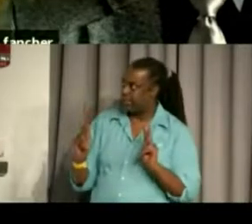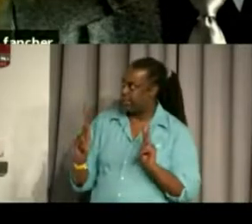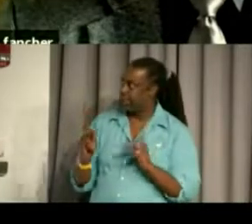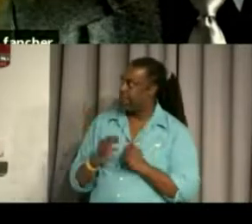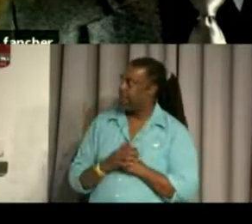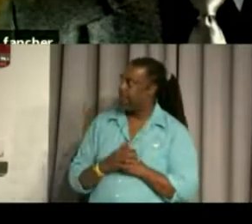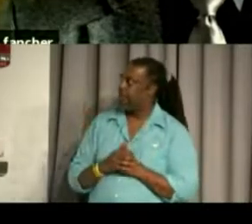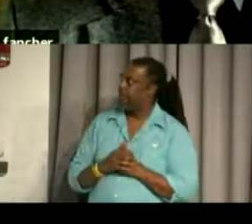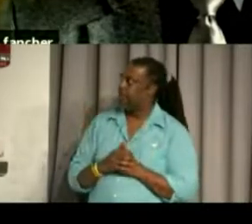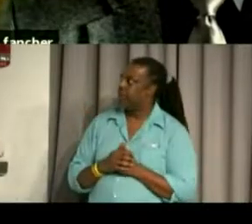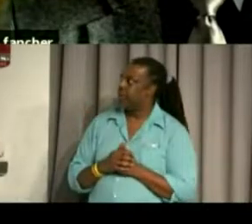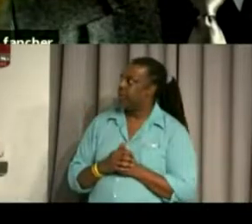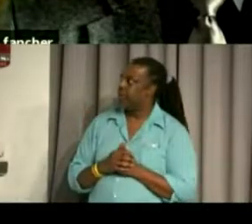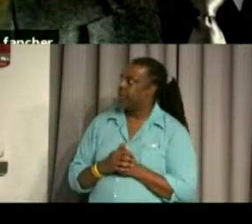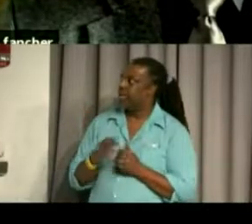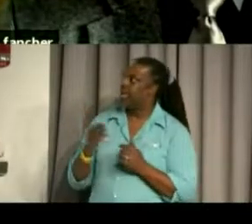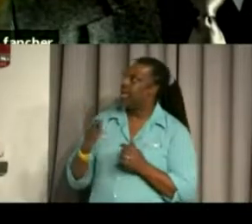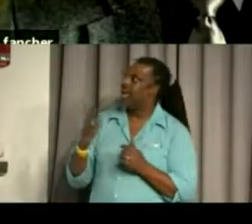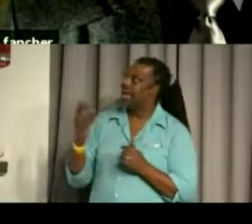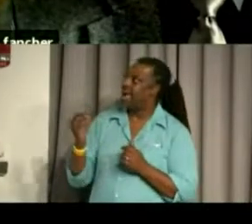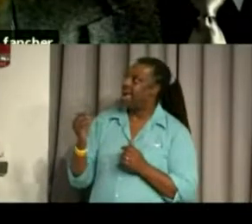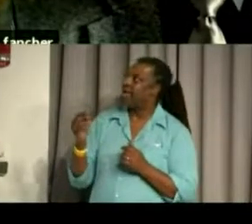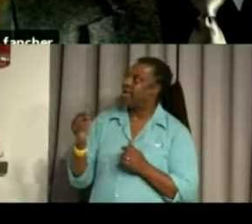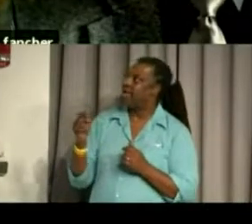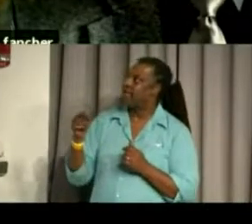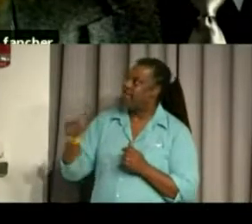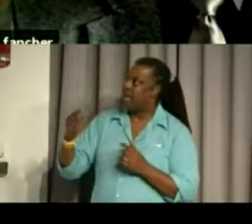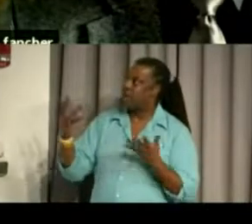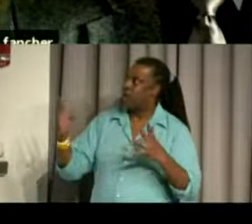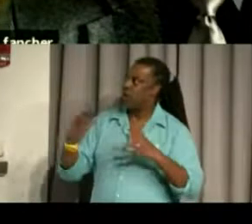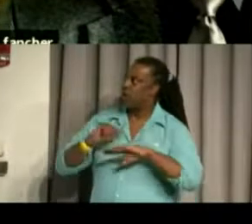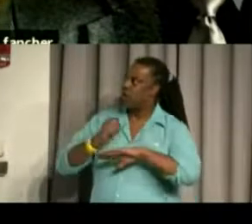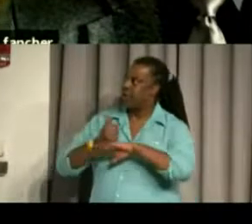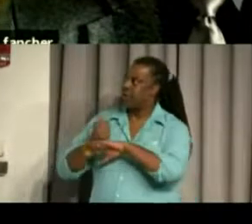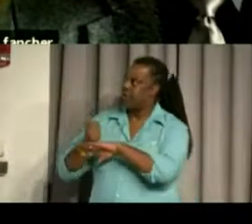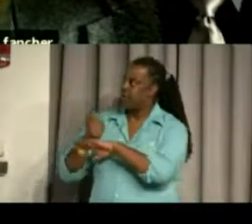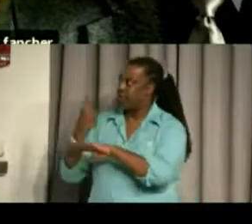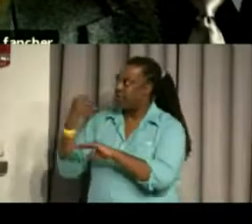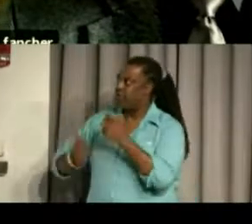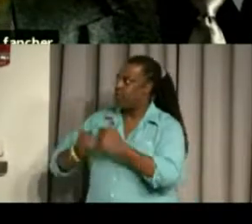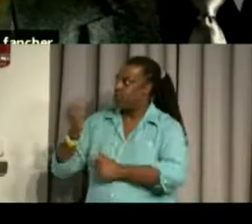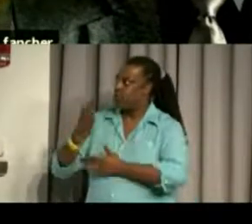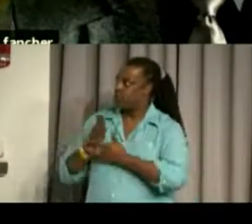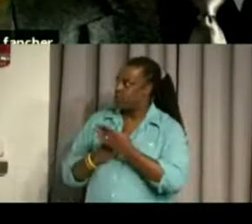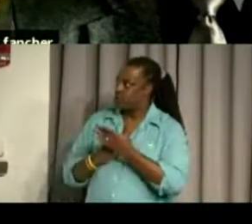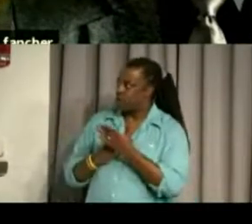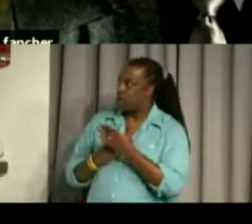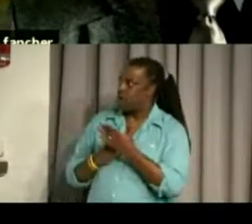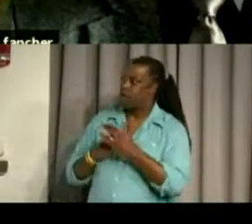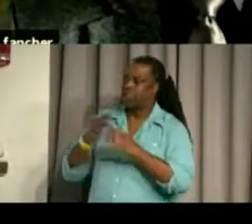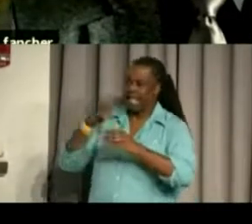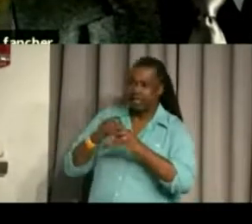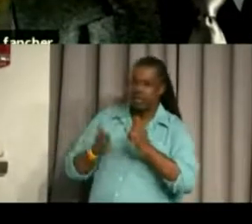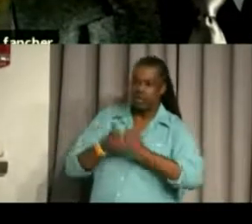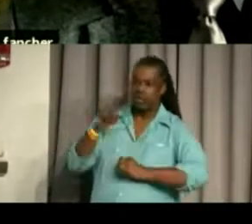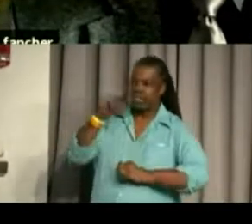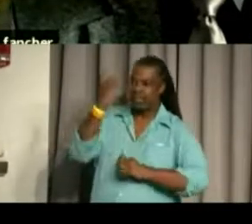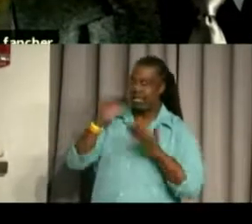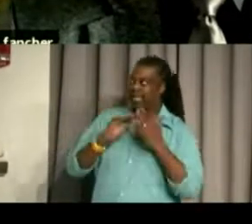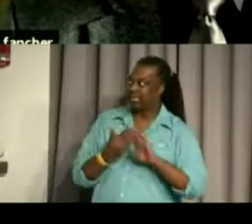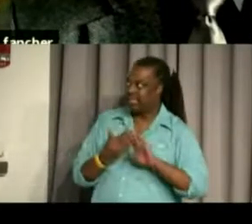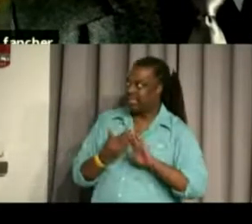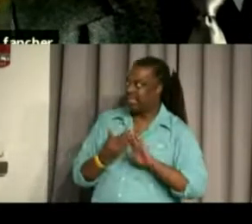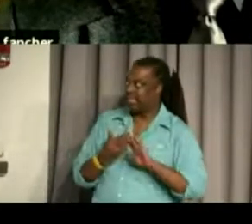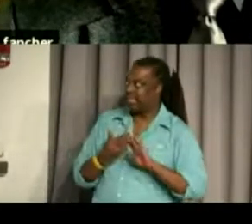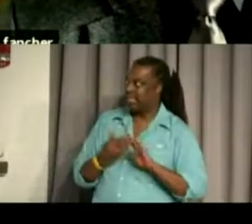country, and the city of Flint. And they were only implemented for the most part in majority Black cities. And it was like, well,